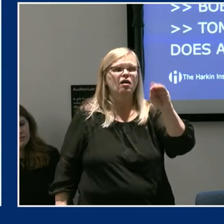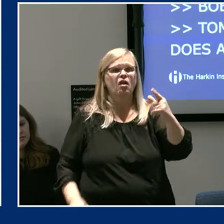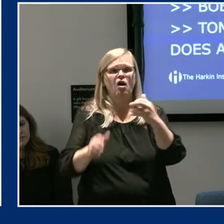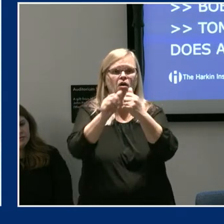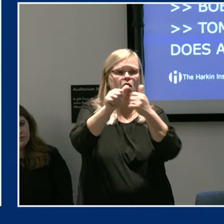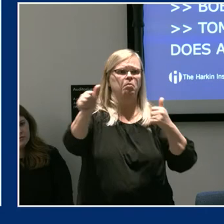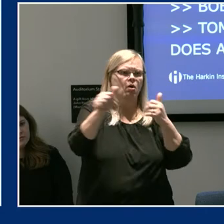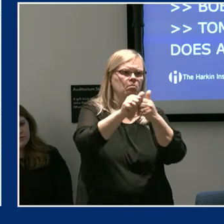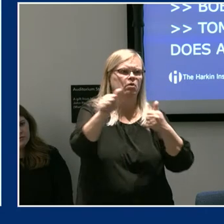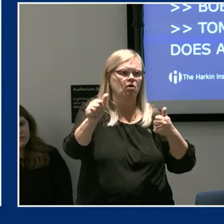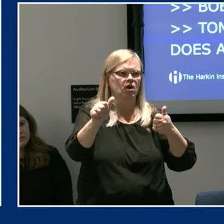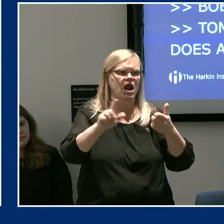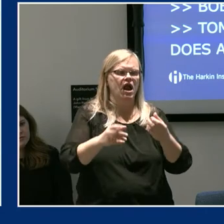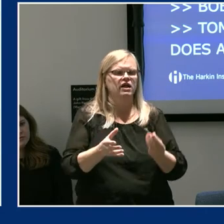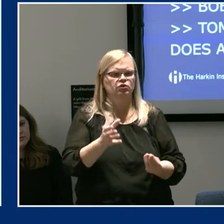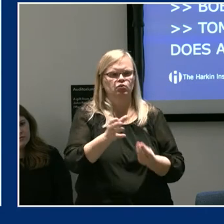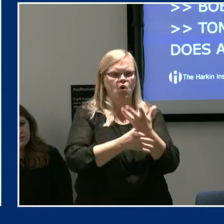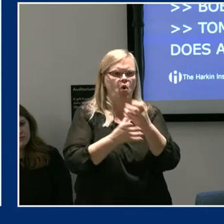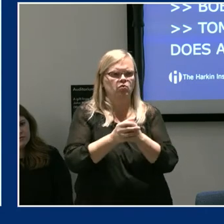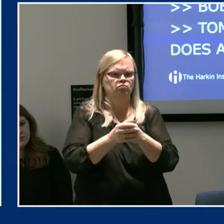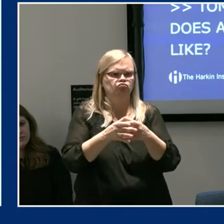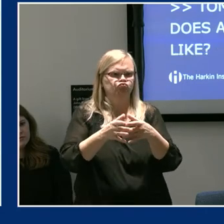grown considerably